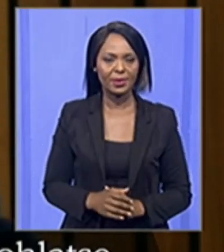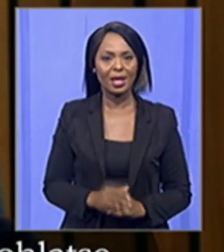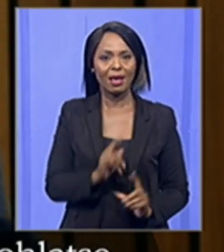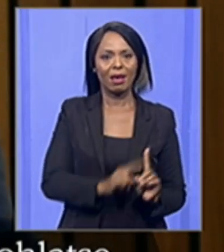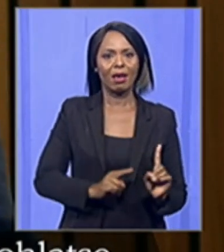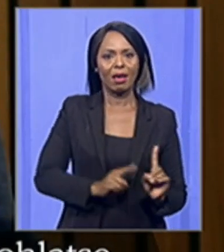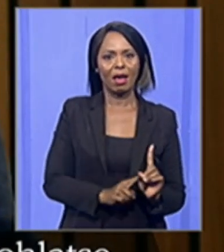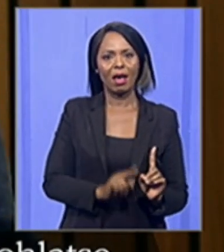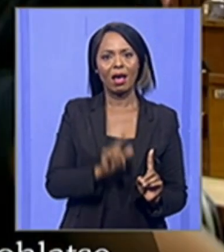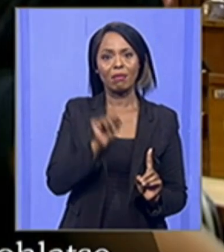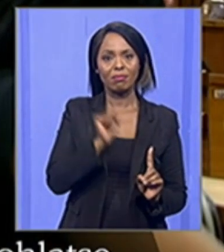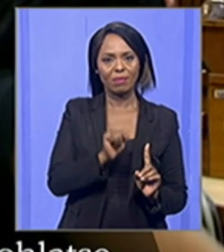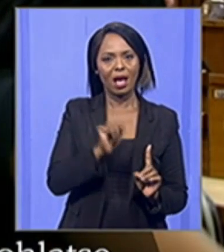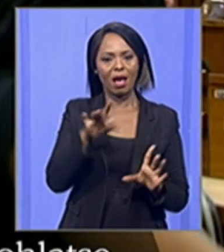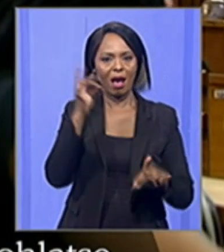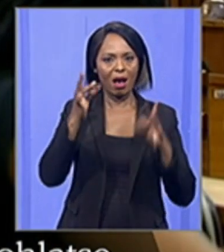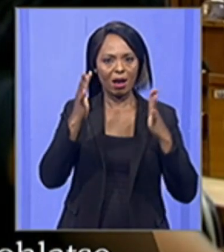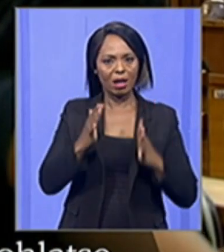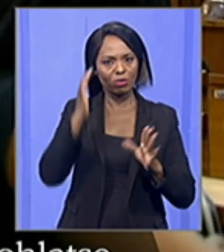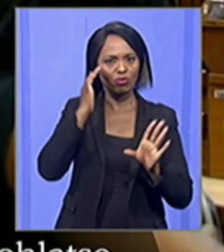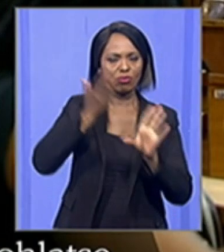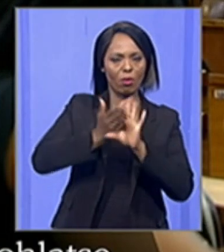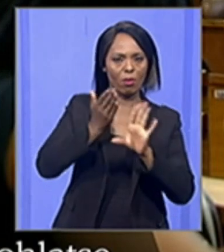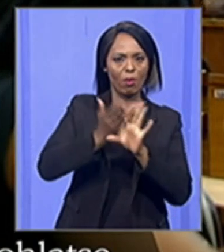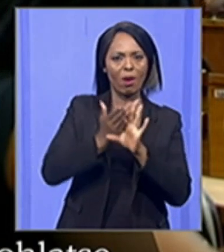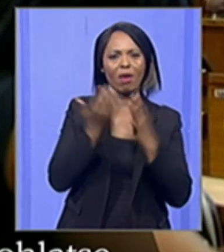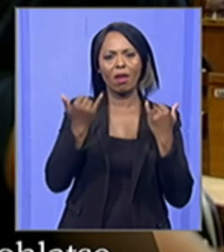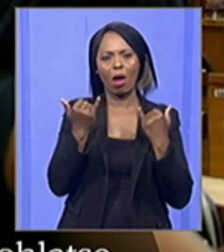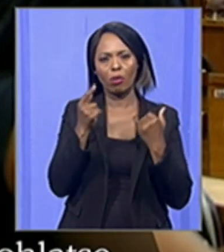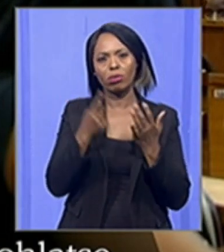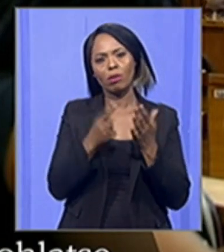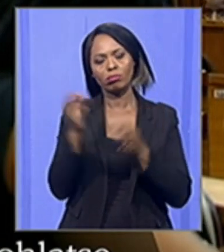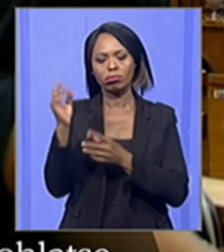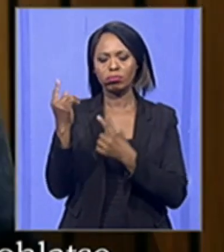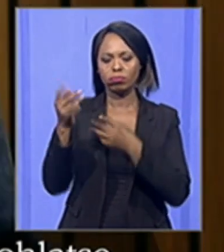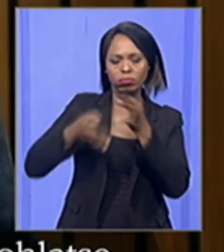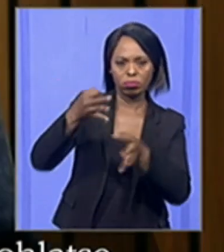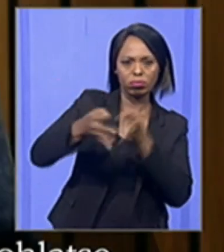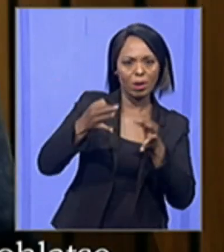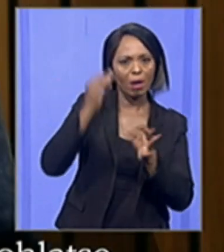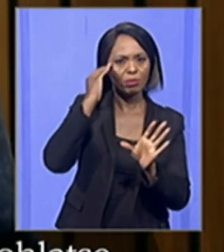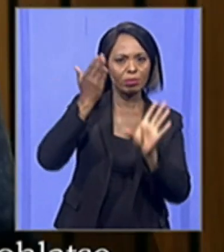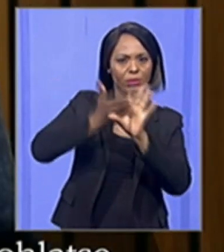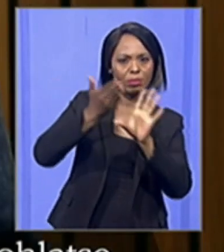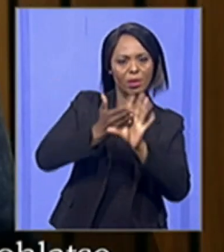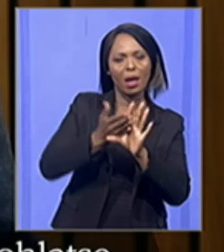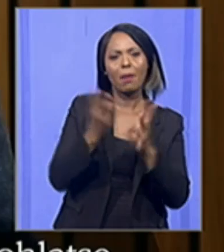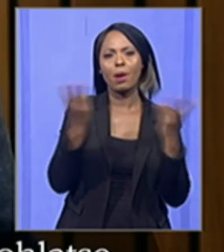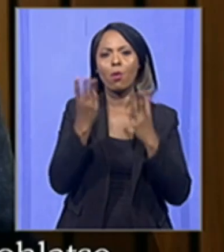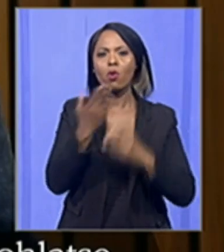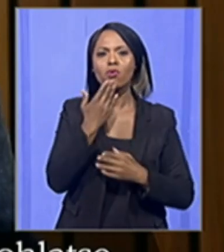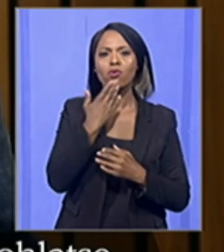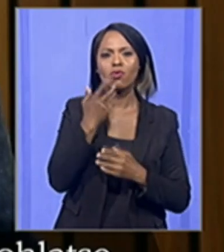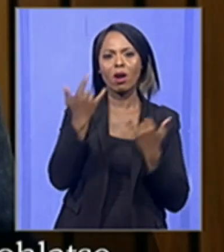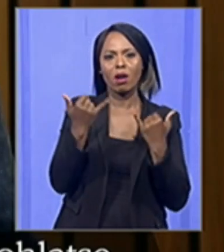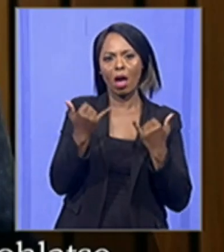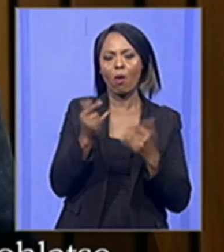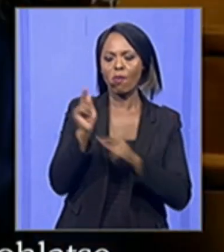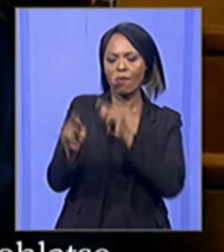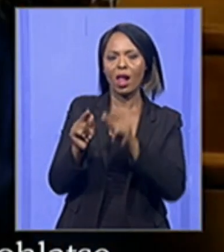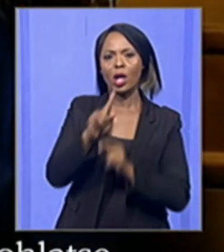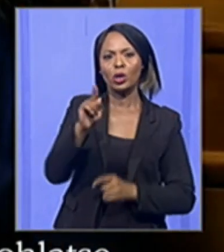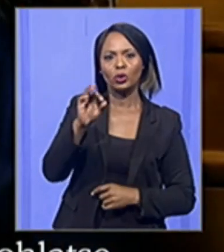ke setsebi sa monagano yo a biditšwego ke mmušo go fa bohlatsi ka ga seemo sa monagano wa batswasehlabelo ba go phaiwa thetho ka